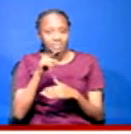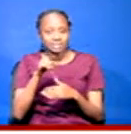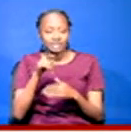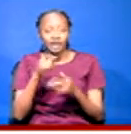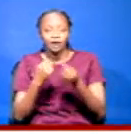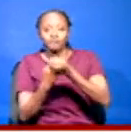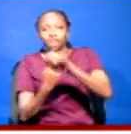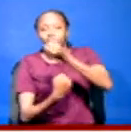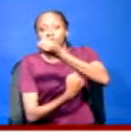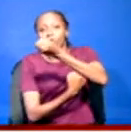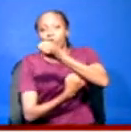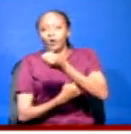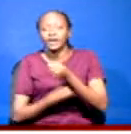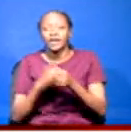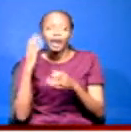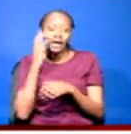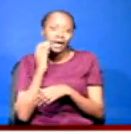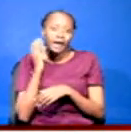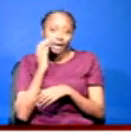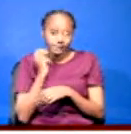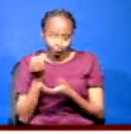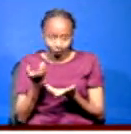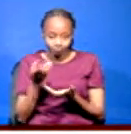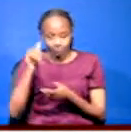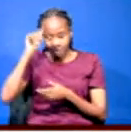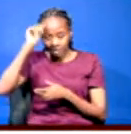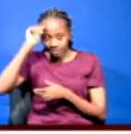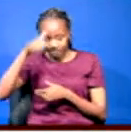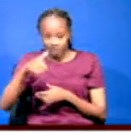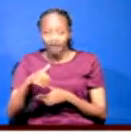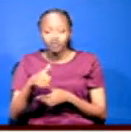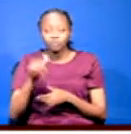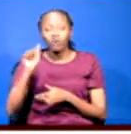intellect of AMREF Health Africa,